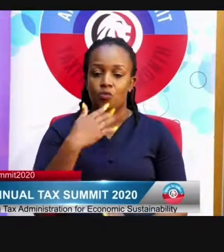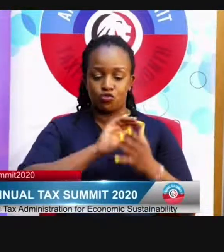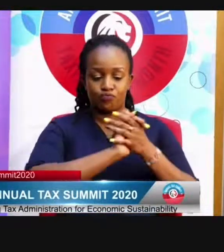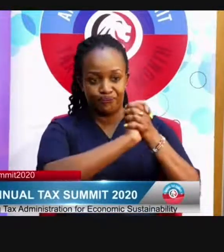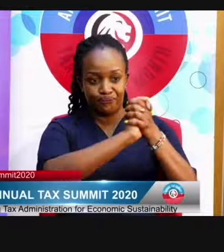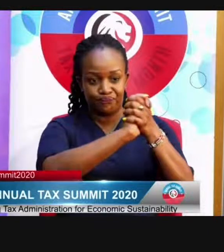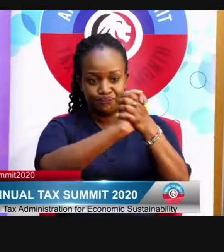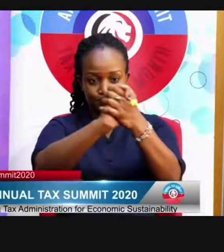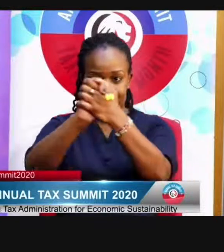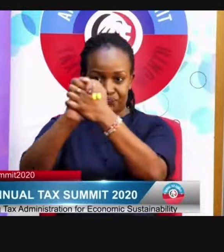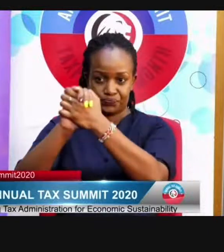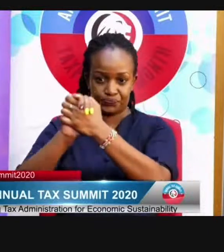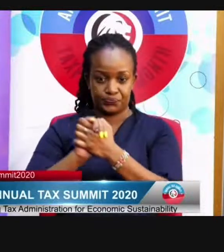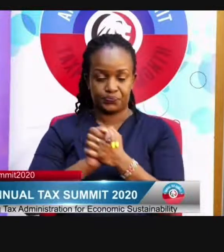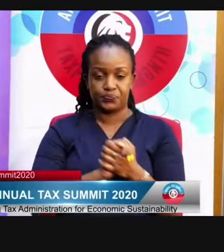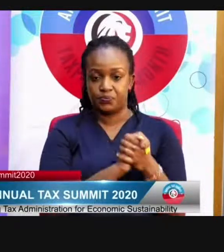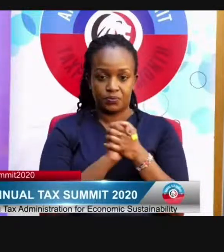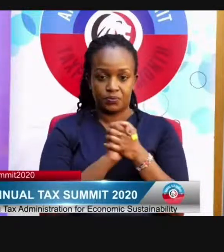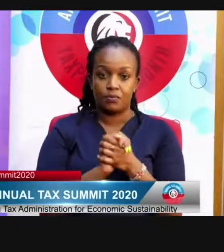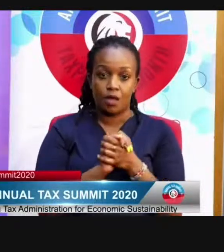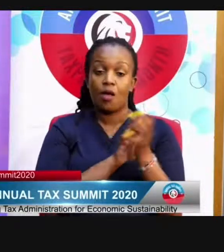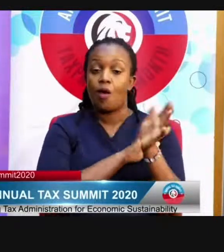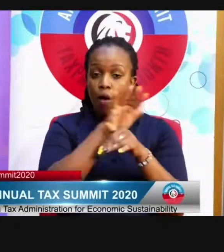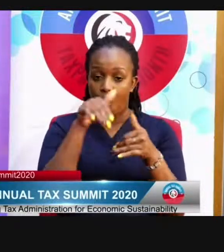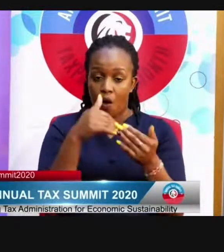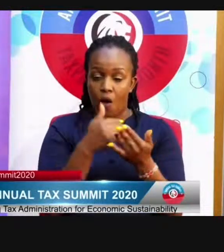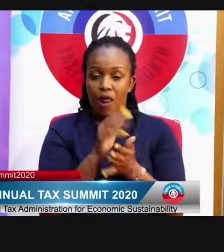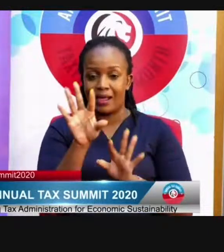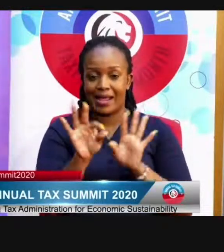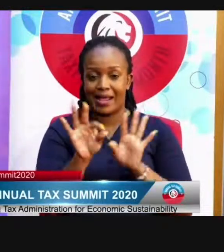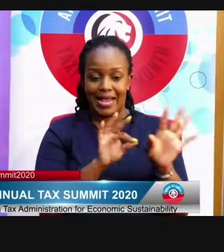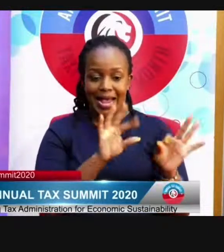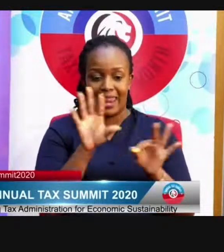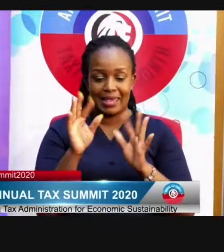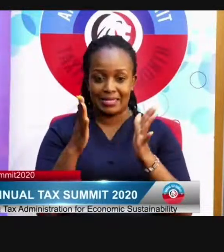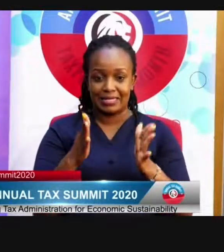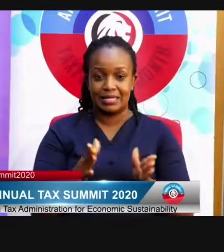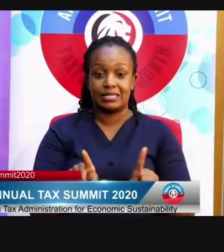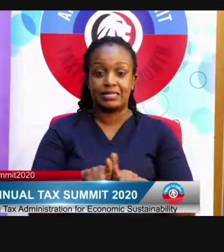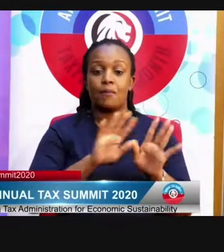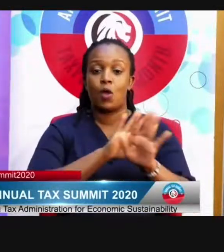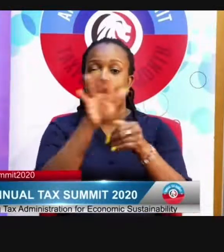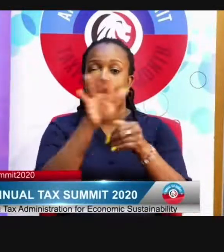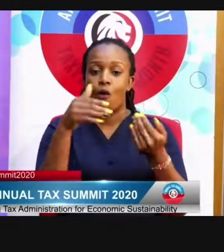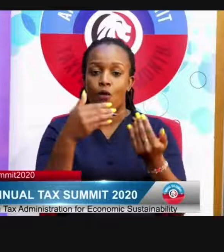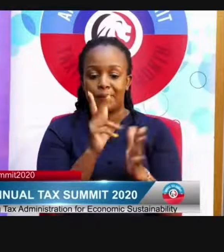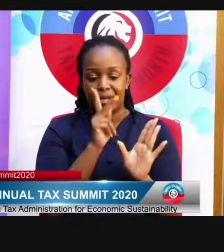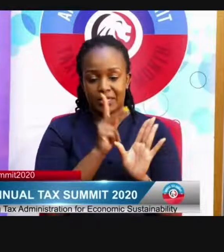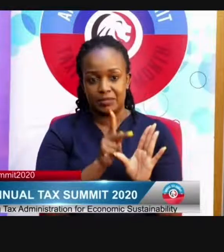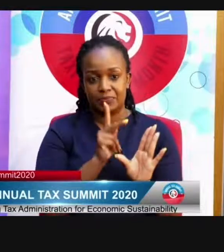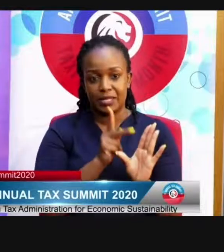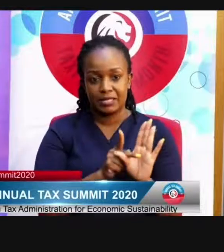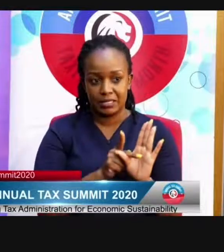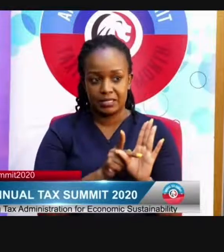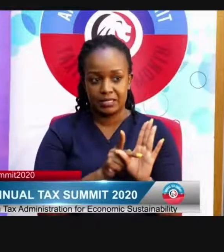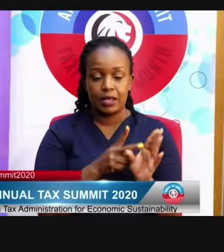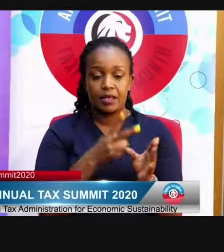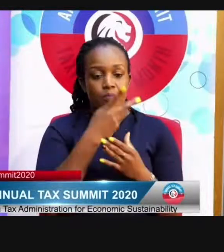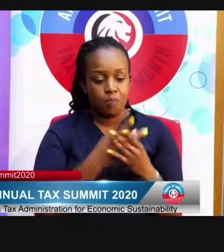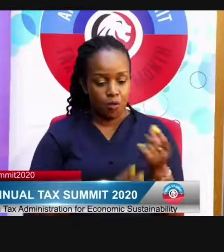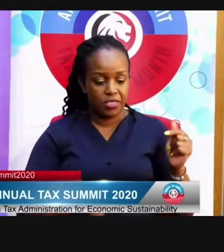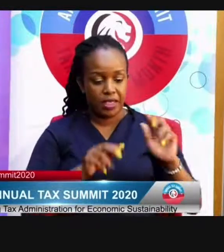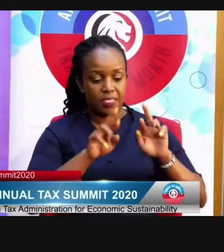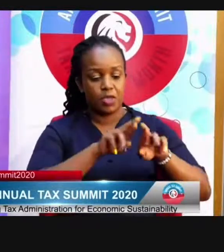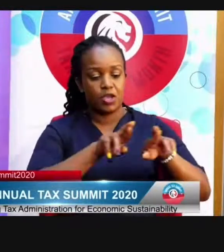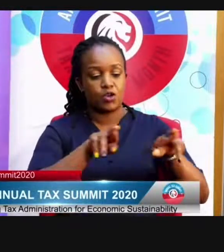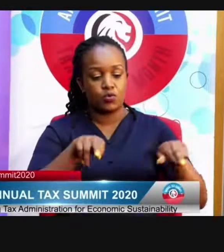fellow panelists, as well as all the participants in the room and